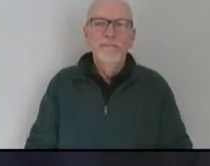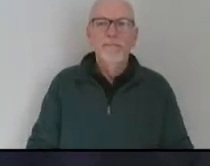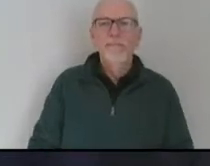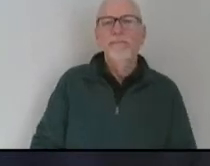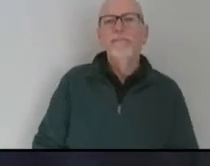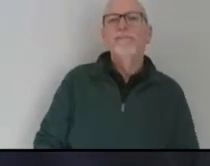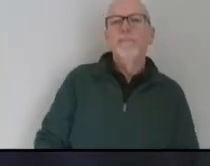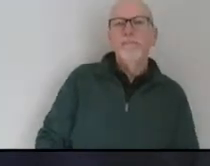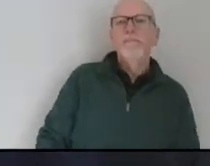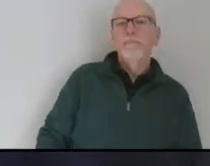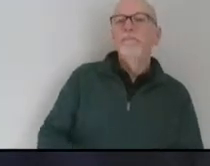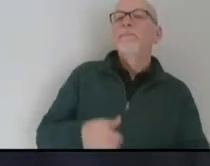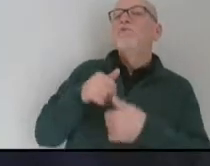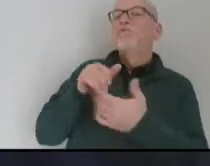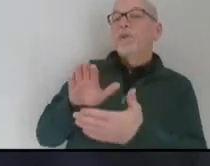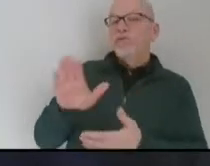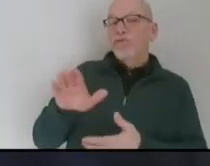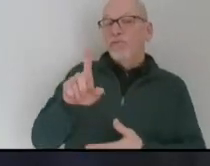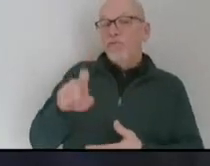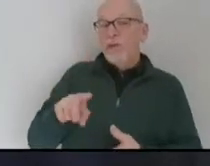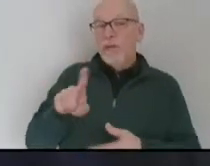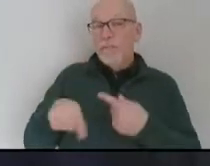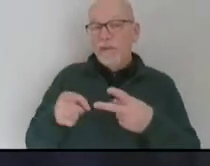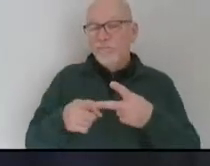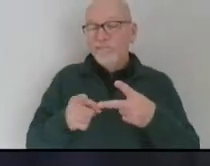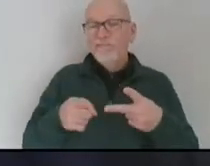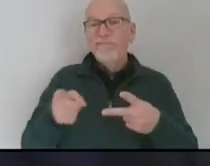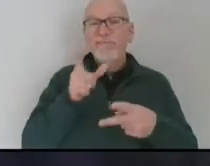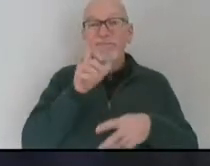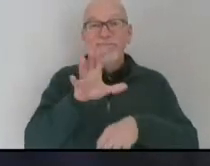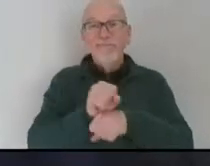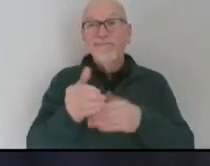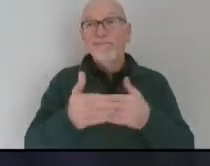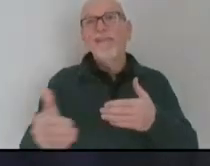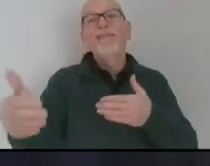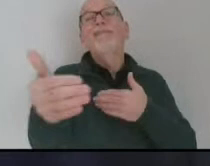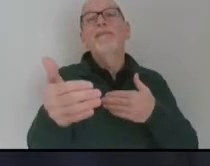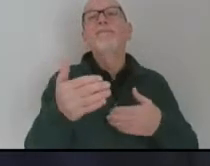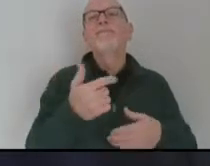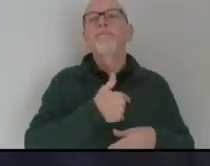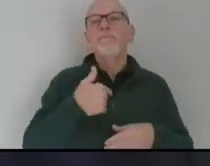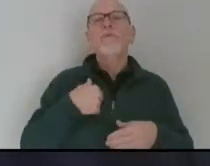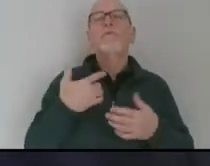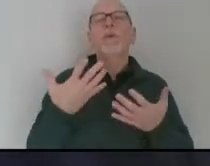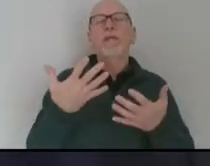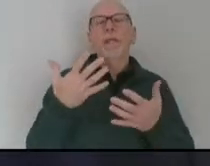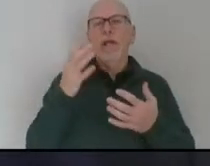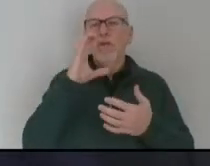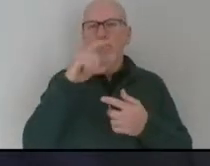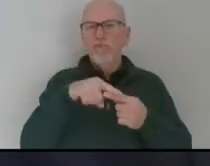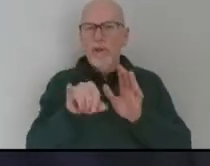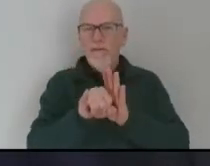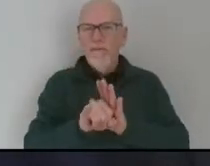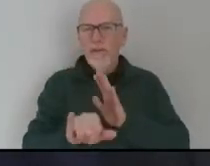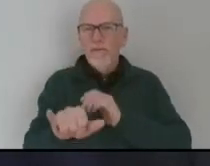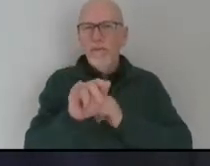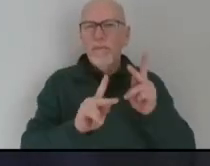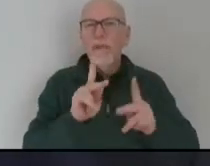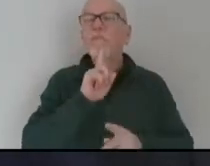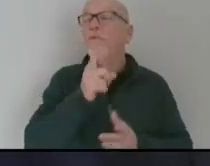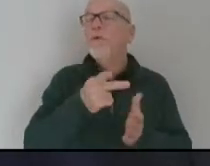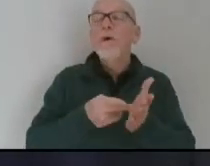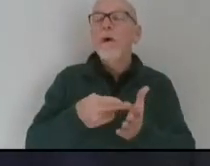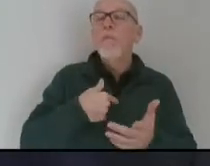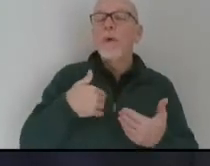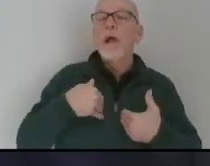to address your question about people who are booked out really far, so we're working to identify those people. So in truth, we really only have our